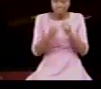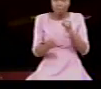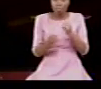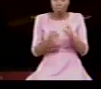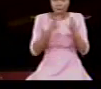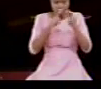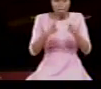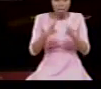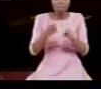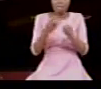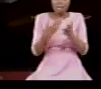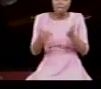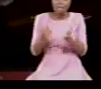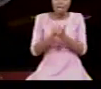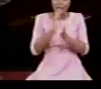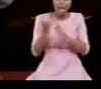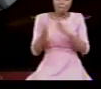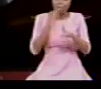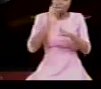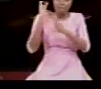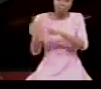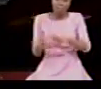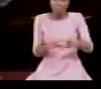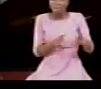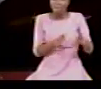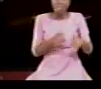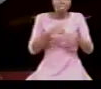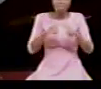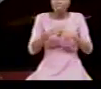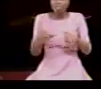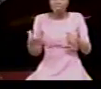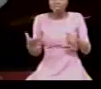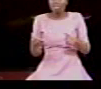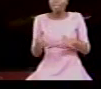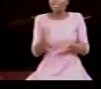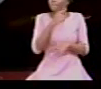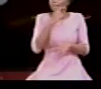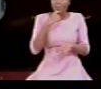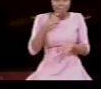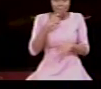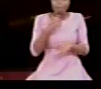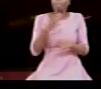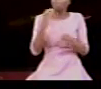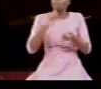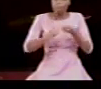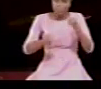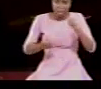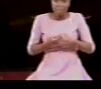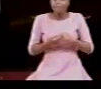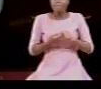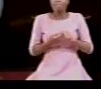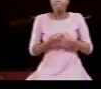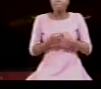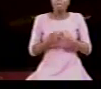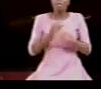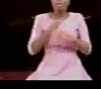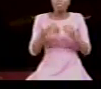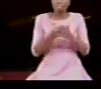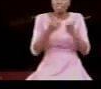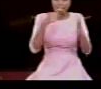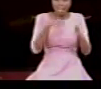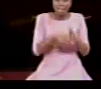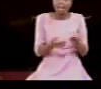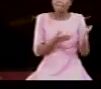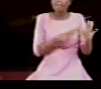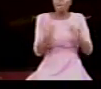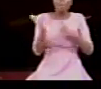earthquake. Look at the flood. Look at the pestilence. Look at the famine. Look at the problems. Look at the death. Look at the